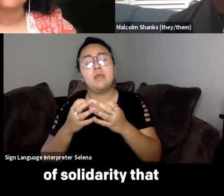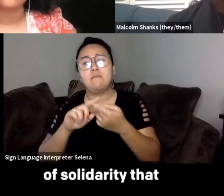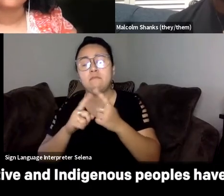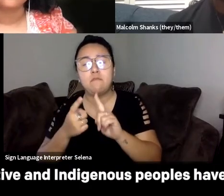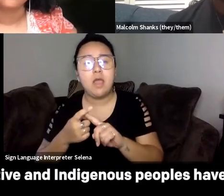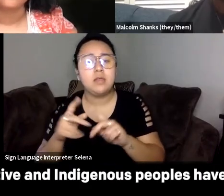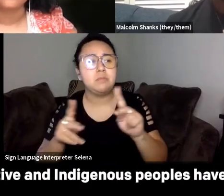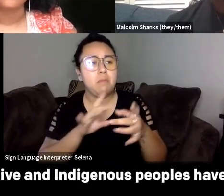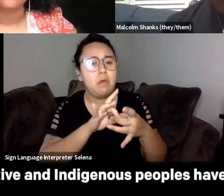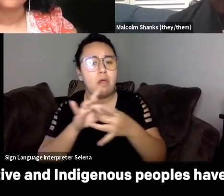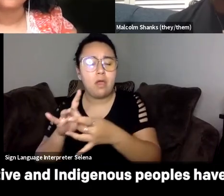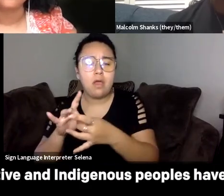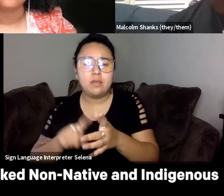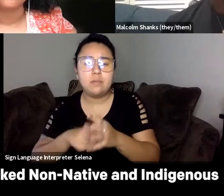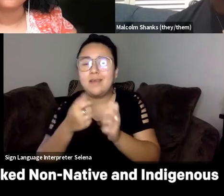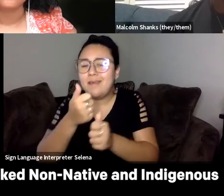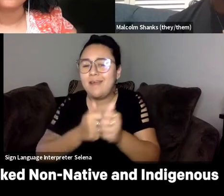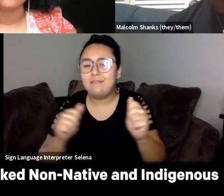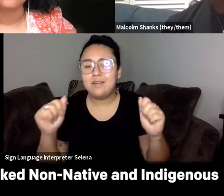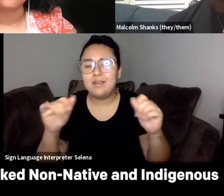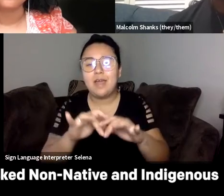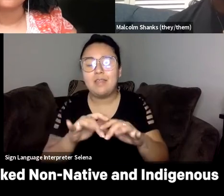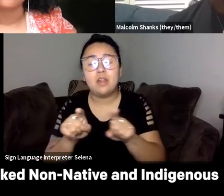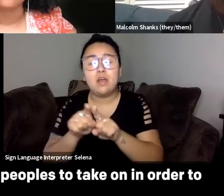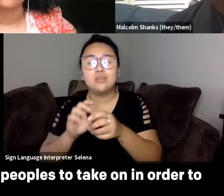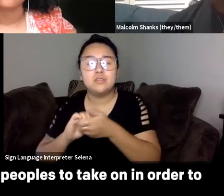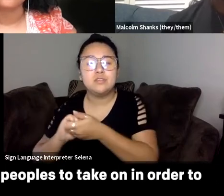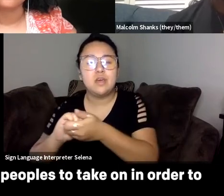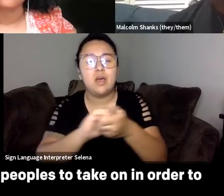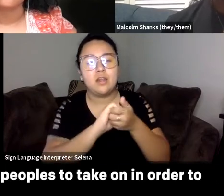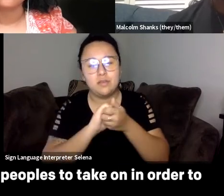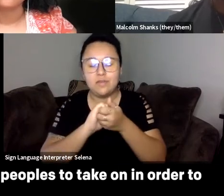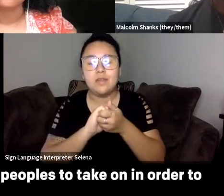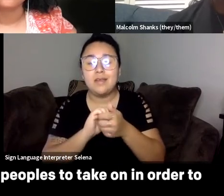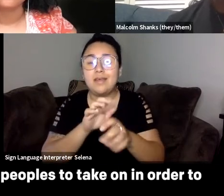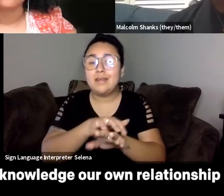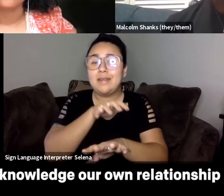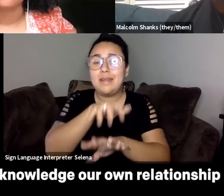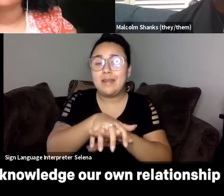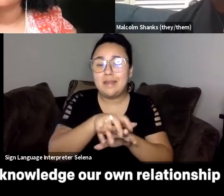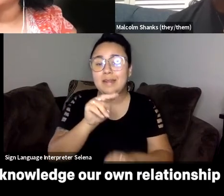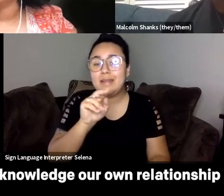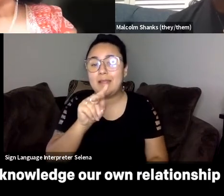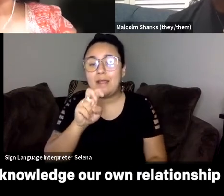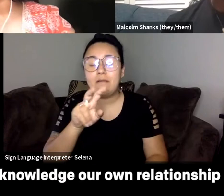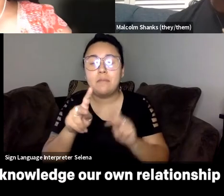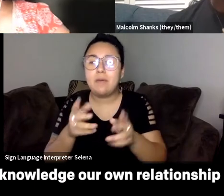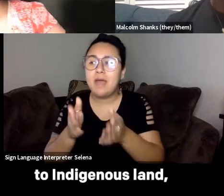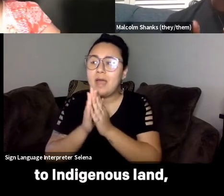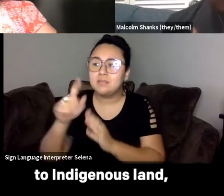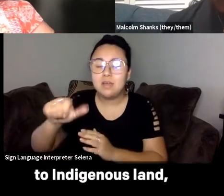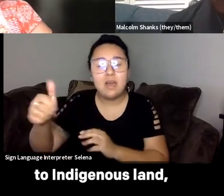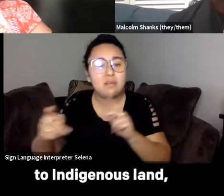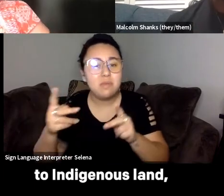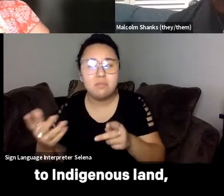of solidarity that Native and Indigenous peoples have asked non-Native and Indigenous peoples to take on in order to acknowledge